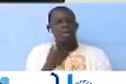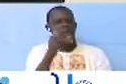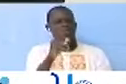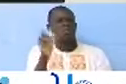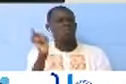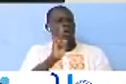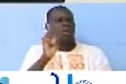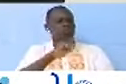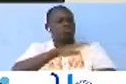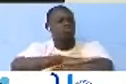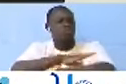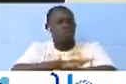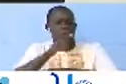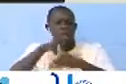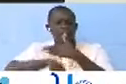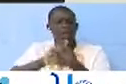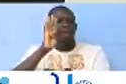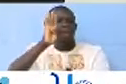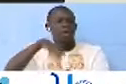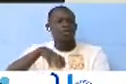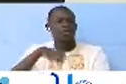in Banjul?